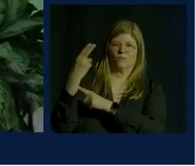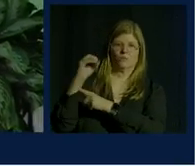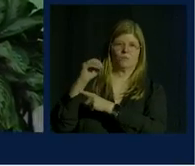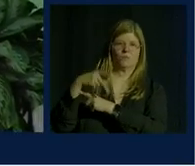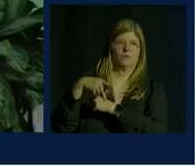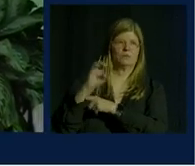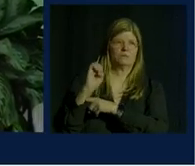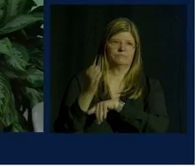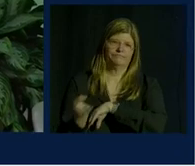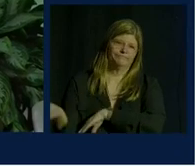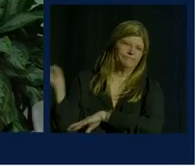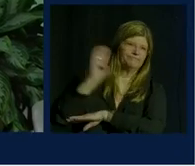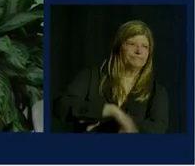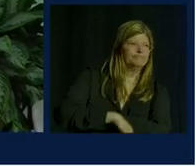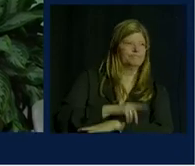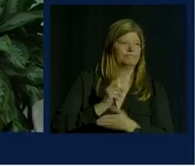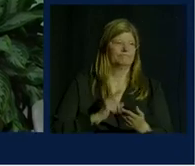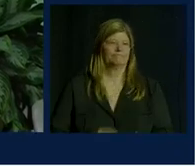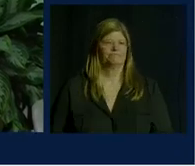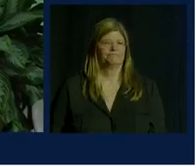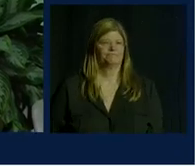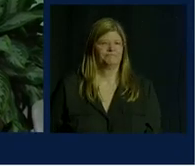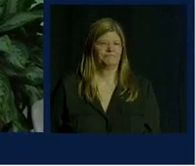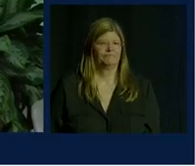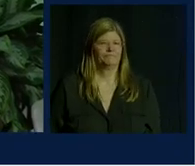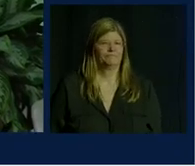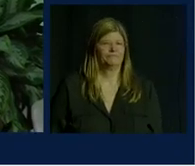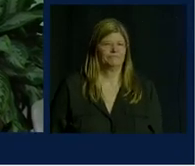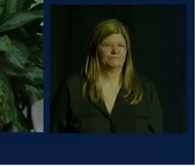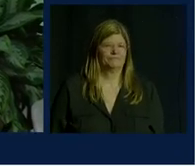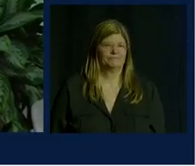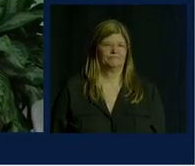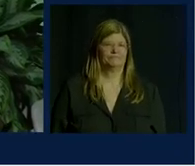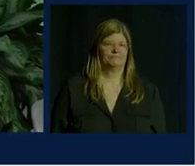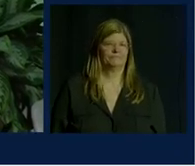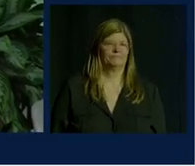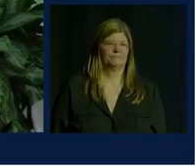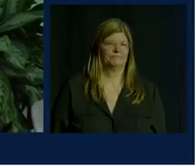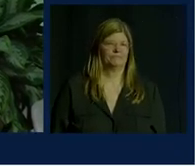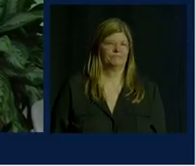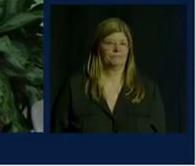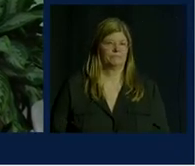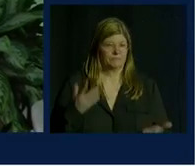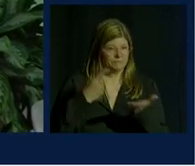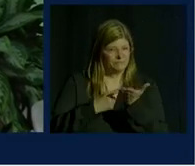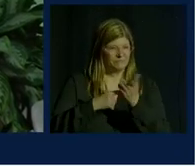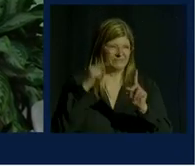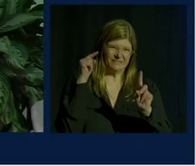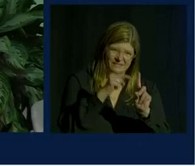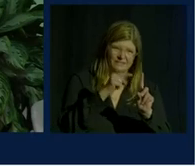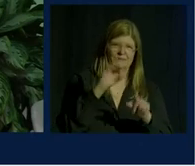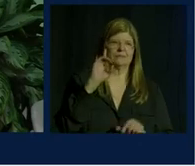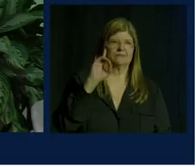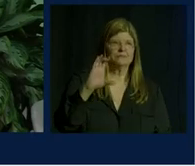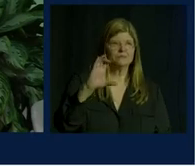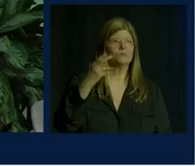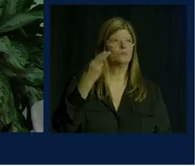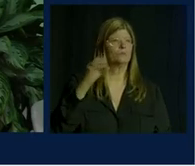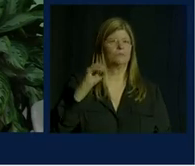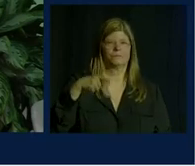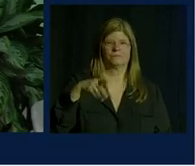social media, use the hashtag DC Hope, and that'll allow us to see your comments, your questions, and really get your